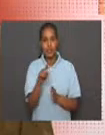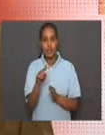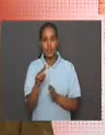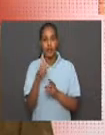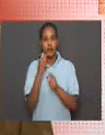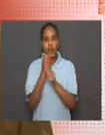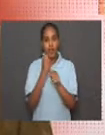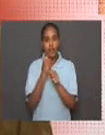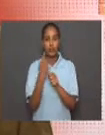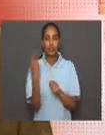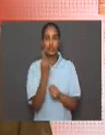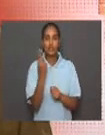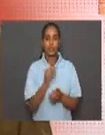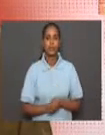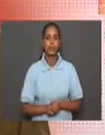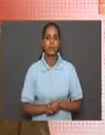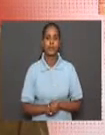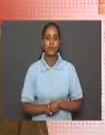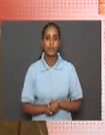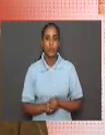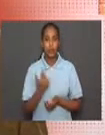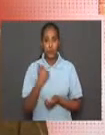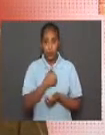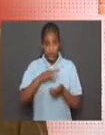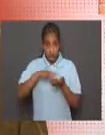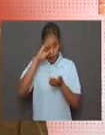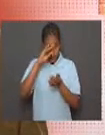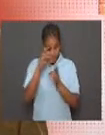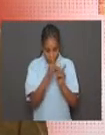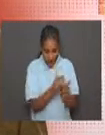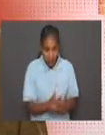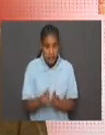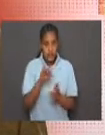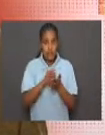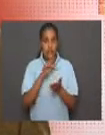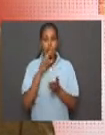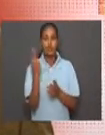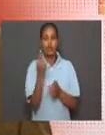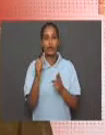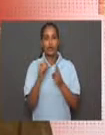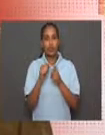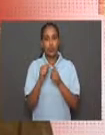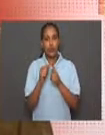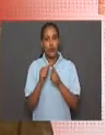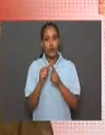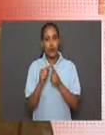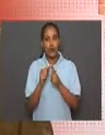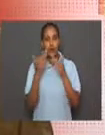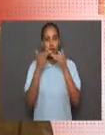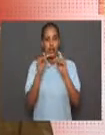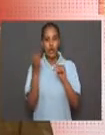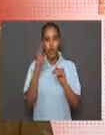for practical use. We learned the methods that are used to concentrate